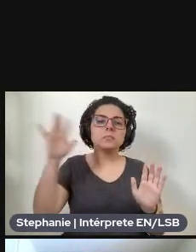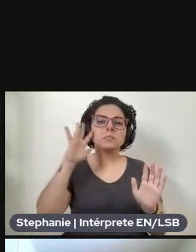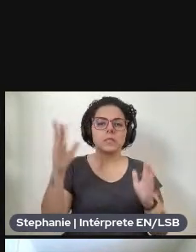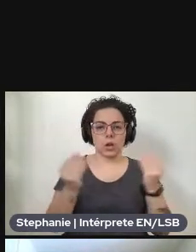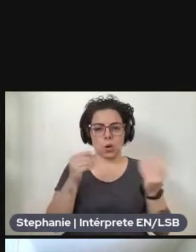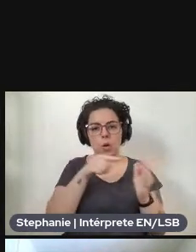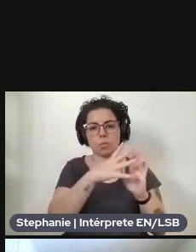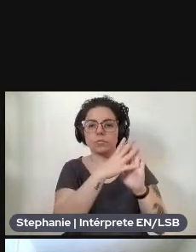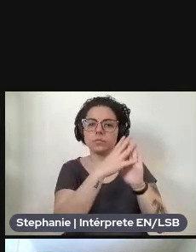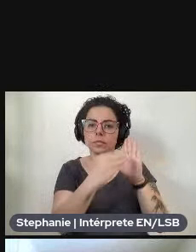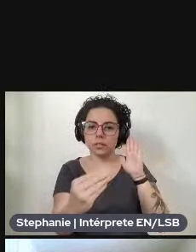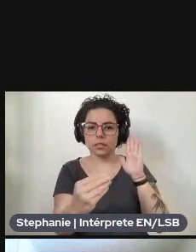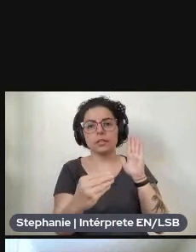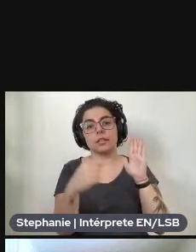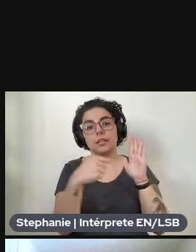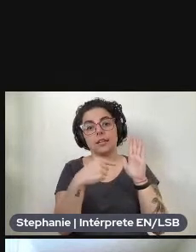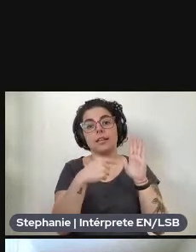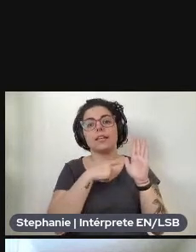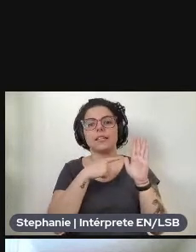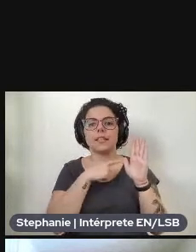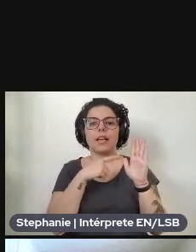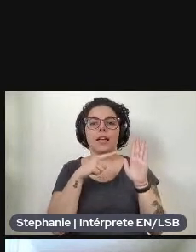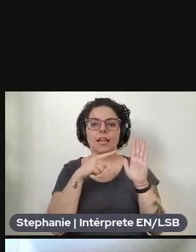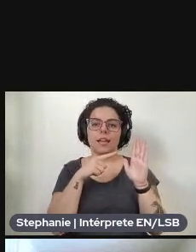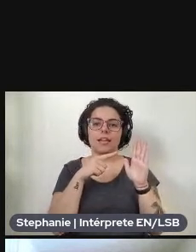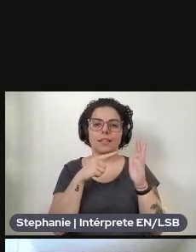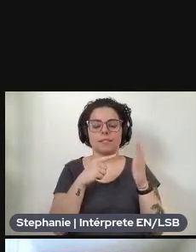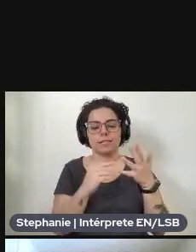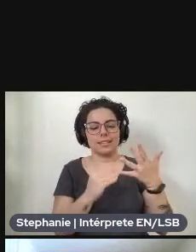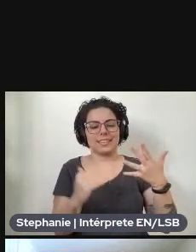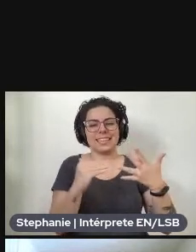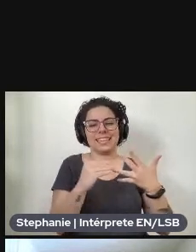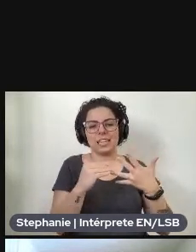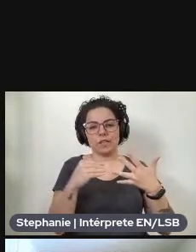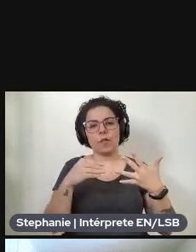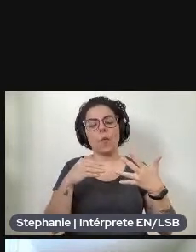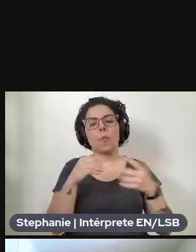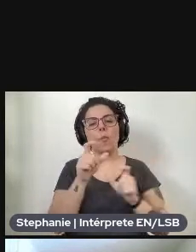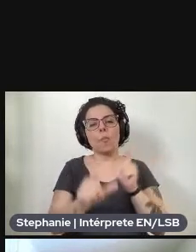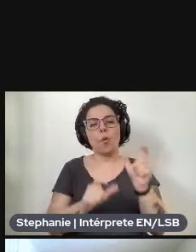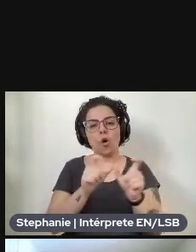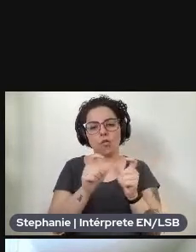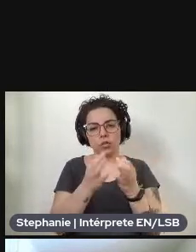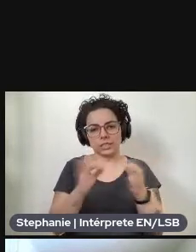provided at the morphosyntactic level.